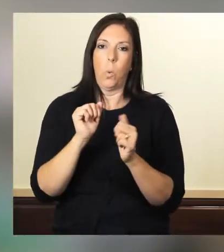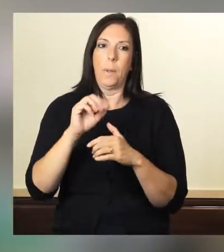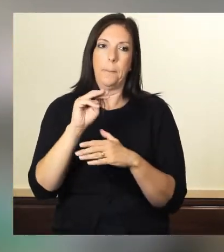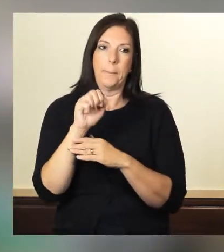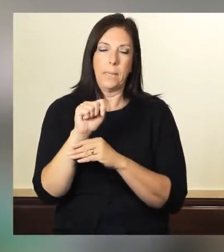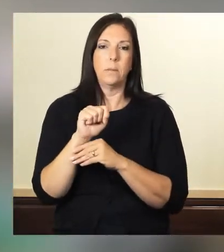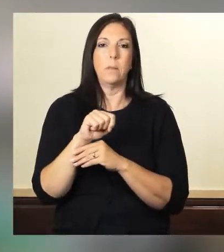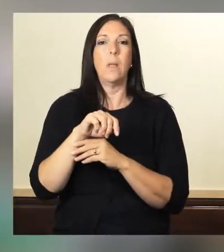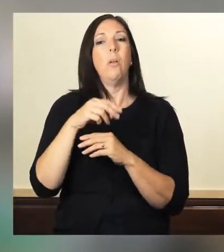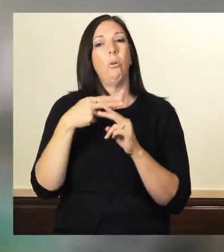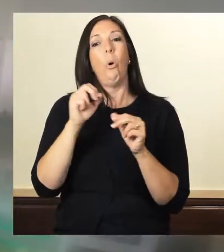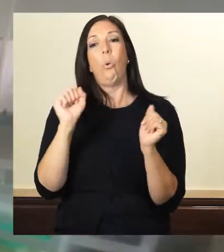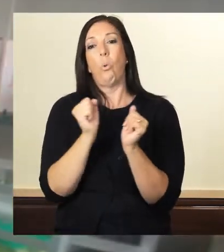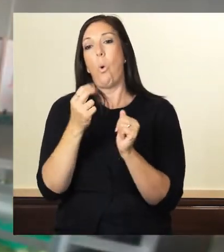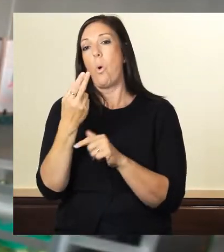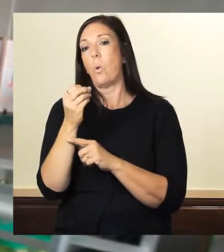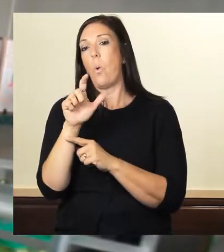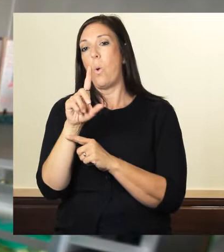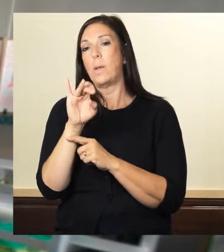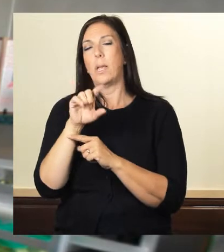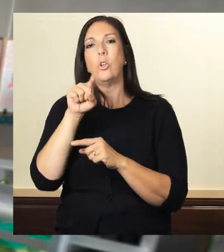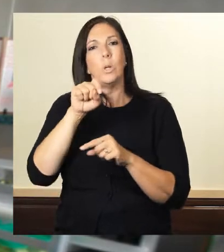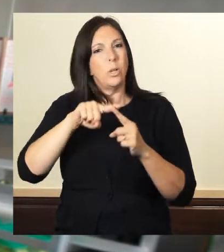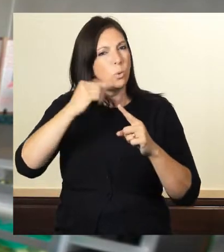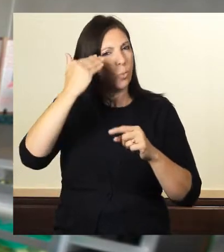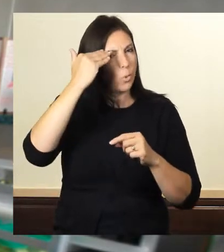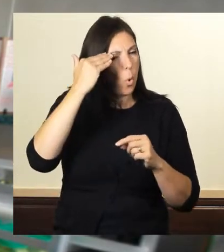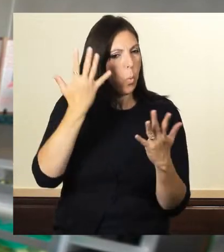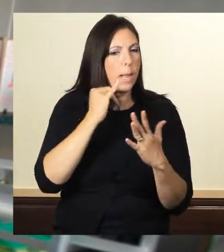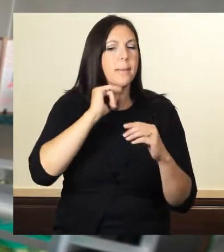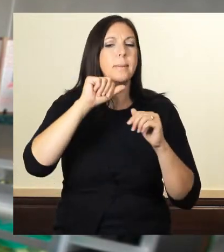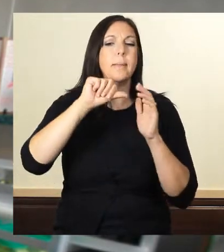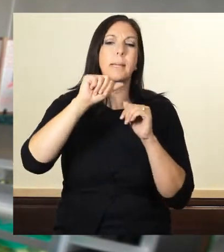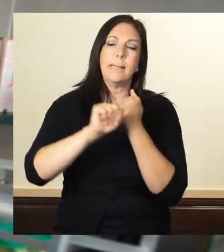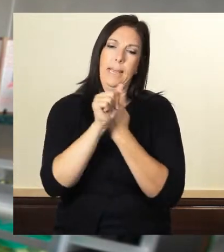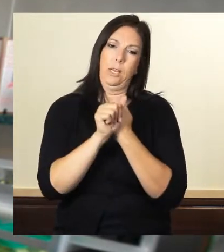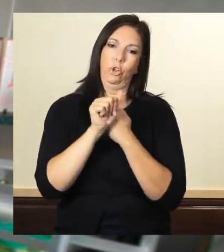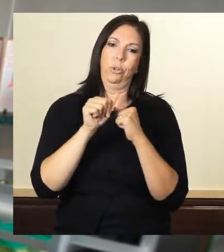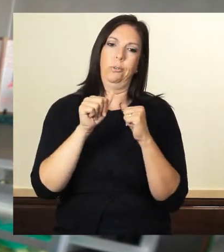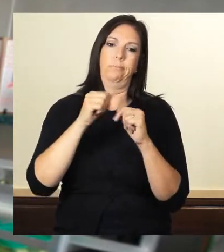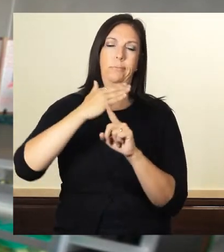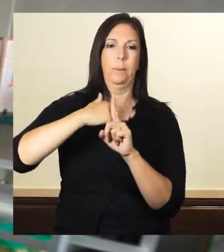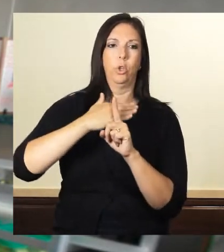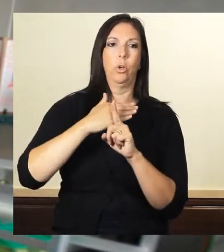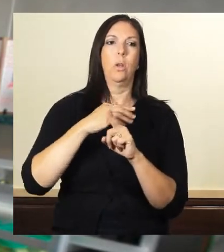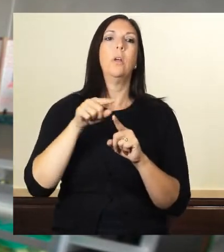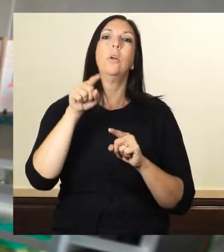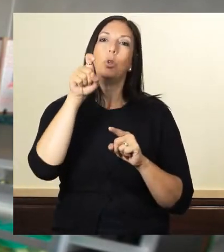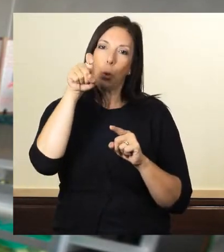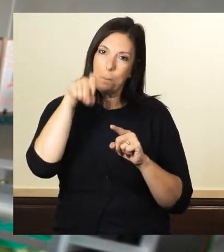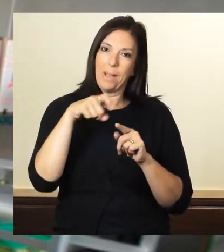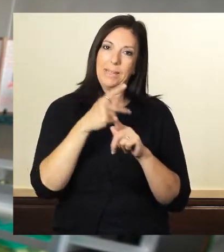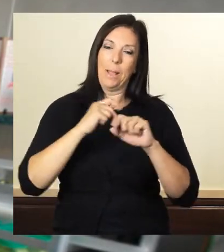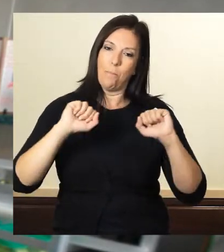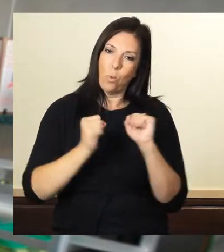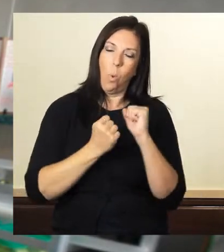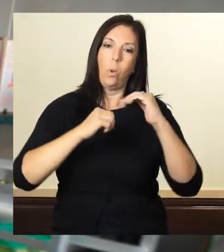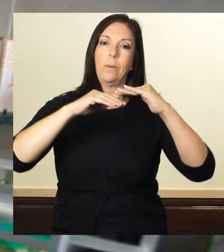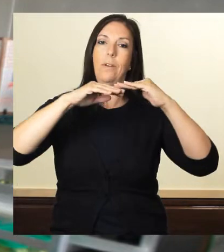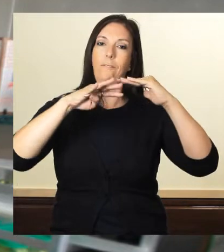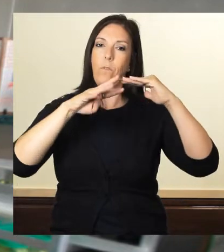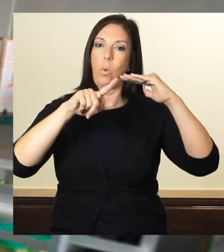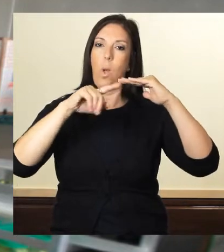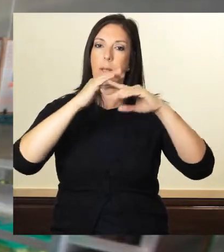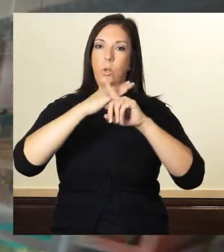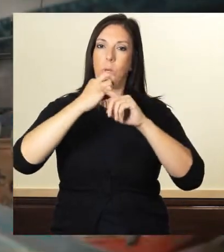holding, always be mindful of the danger zone and keep cold foods at 41 degrees Fahrenheit or colder. Foods can be kept